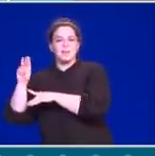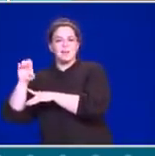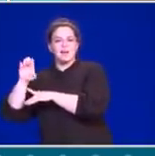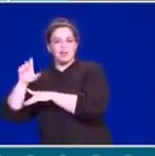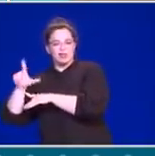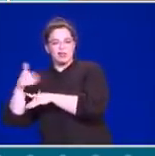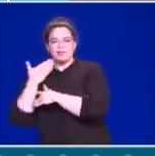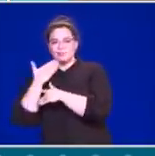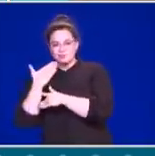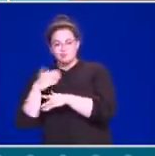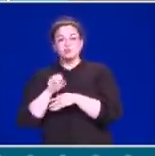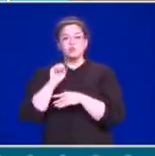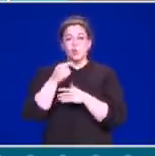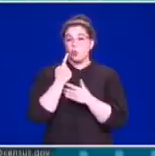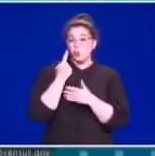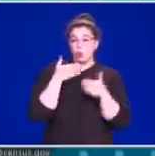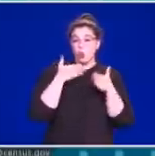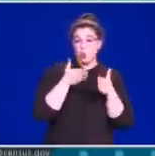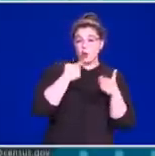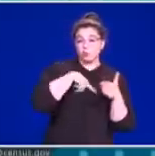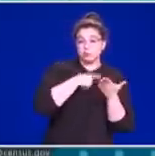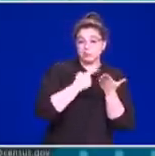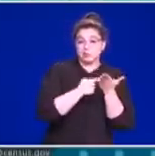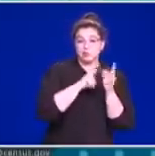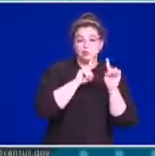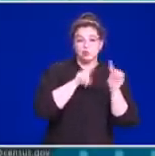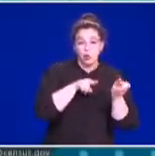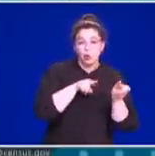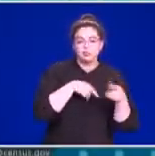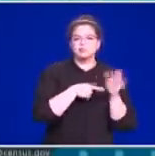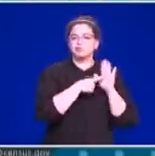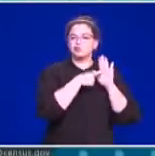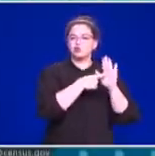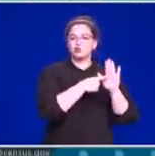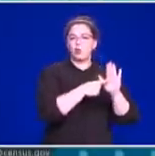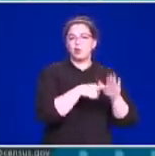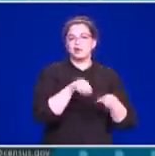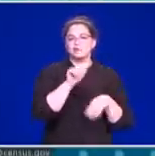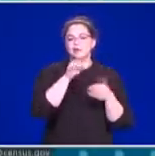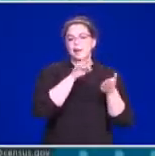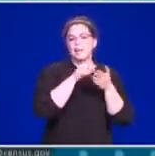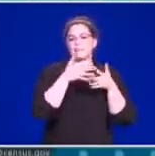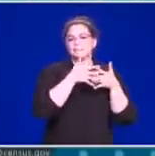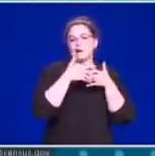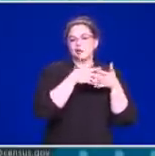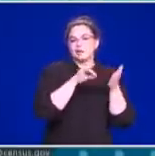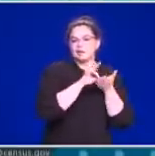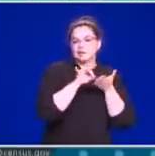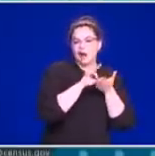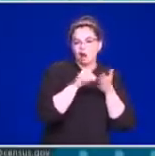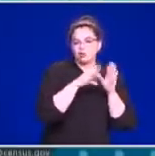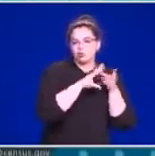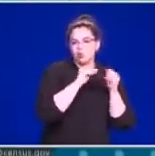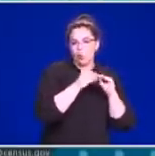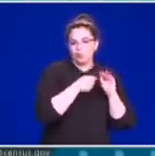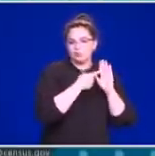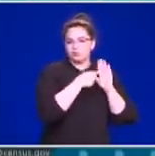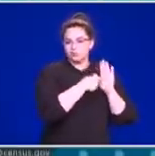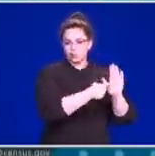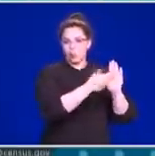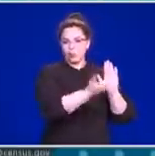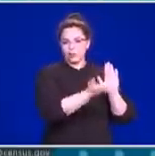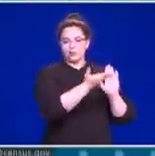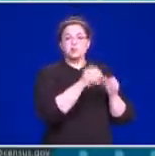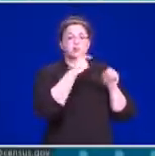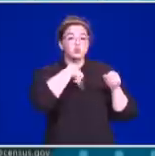and the follow-up. So one of the ways in which we talk about the results is demonstrated in our America Counts story today on the overview. We do talk about the cautions that